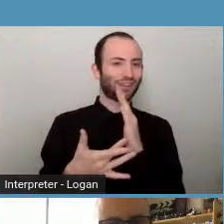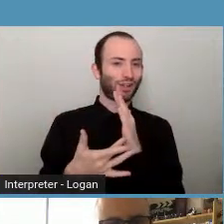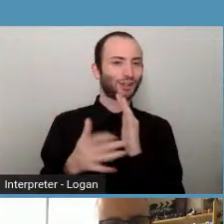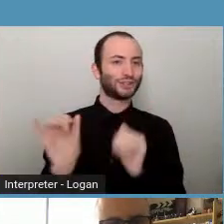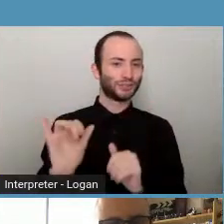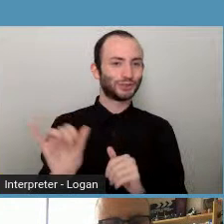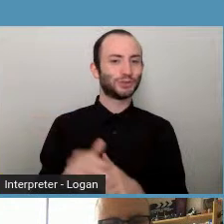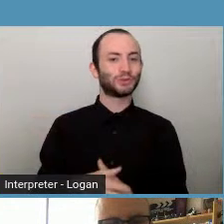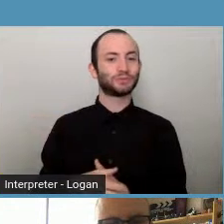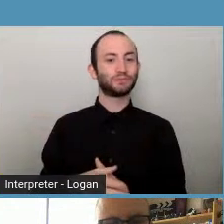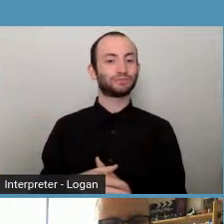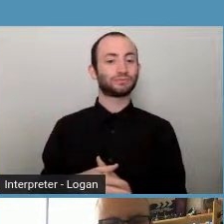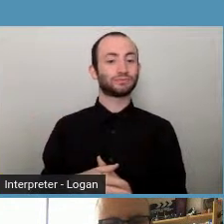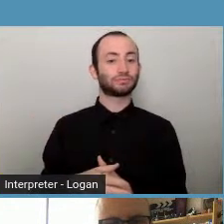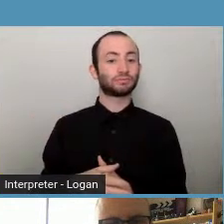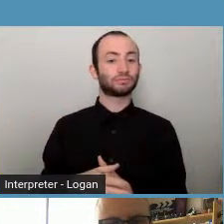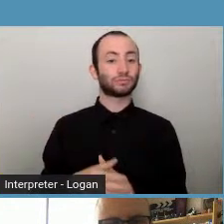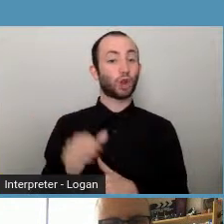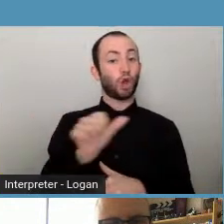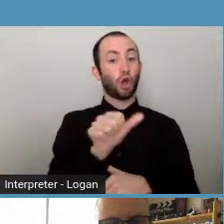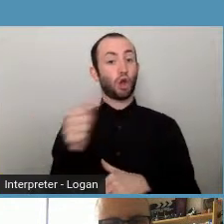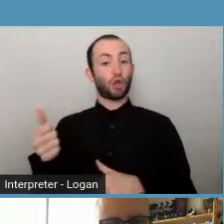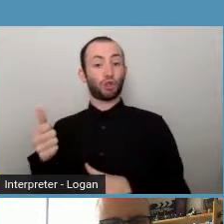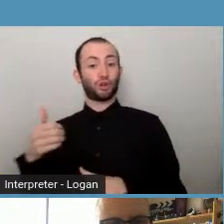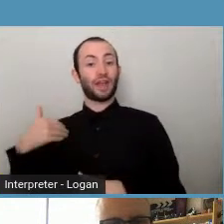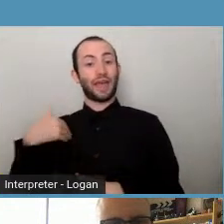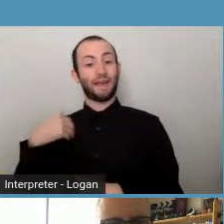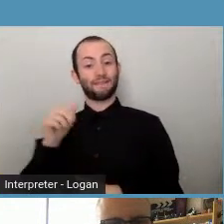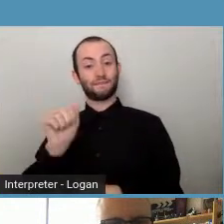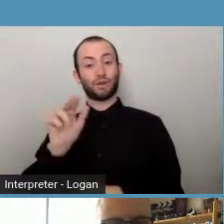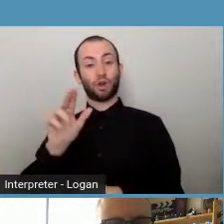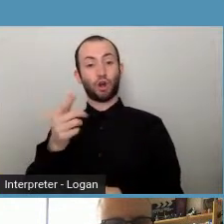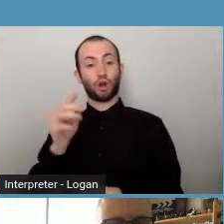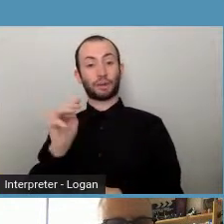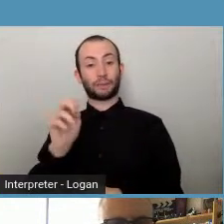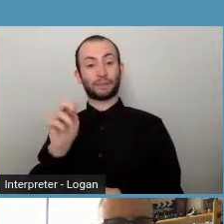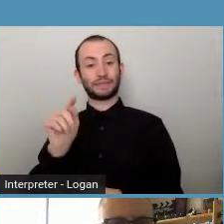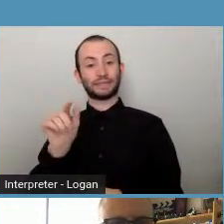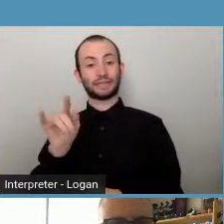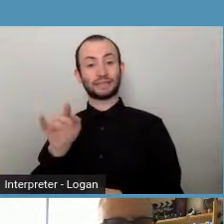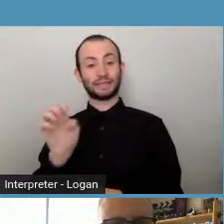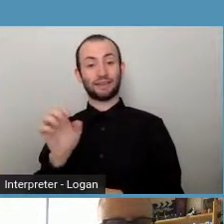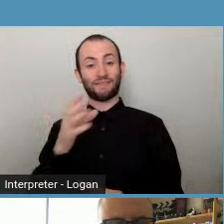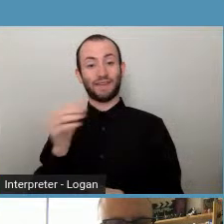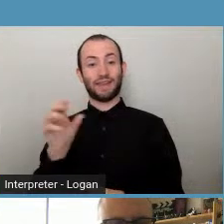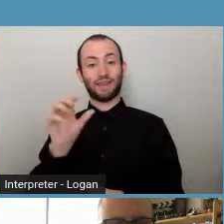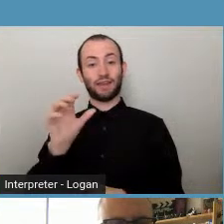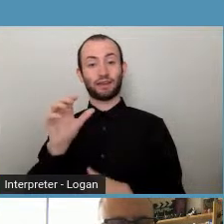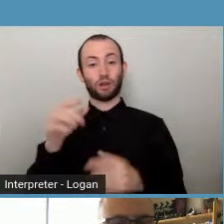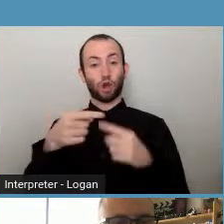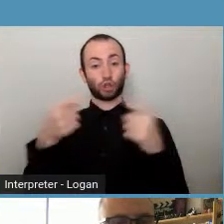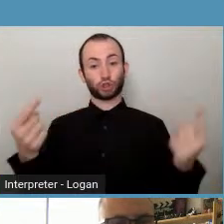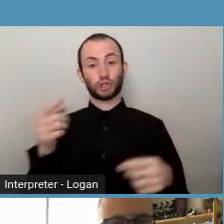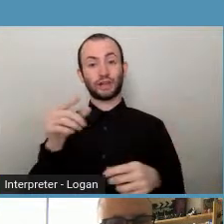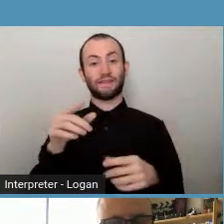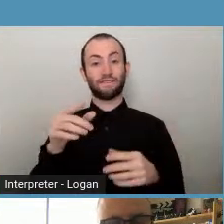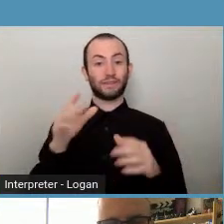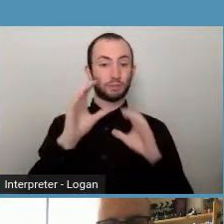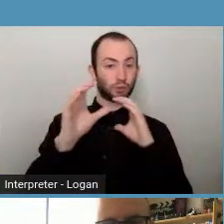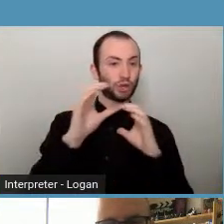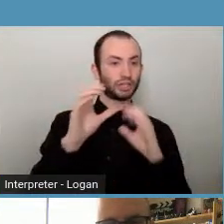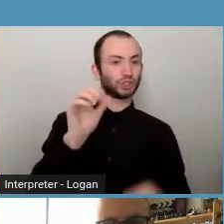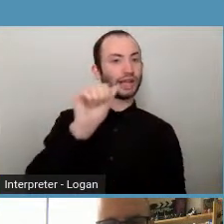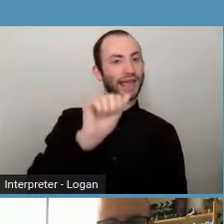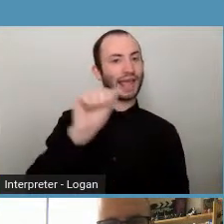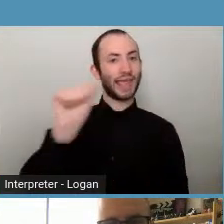there's something called augmentative and alternative communication, AAC. These are devices by which folks